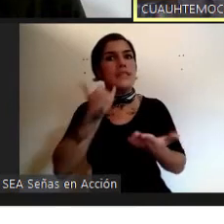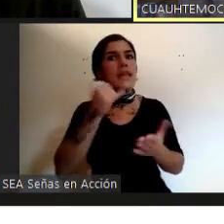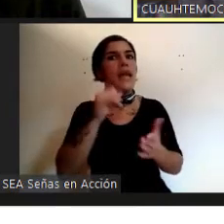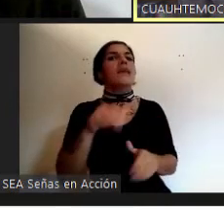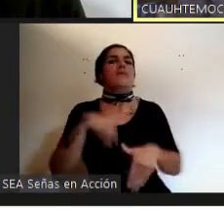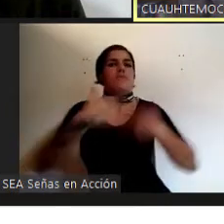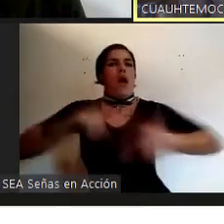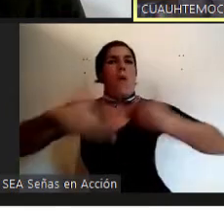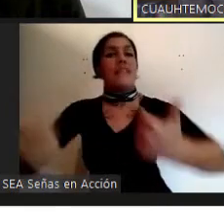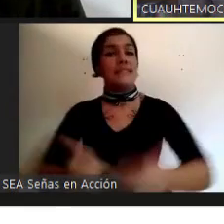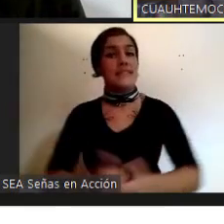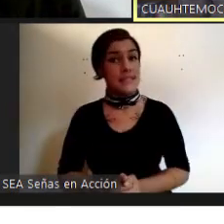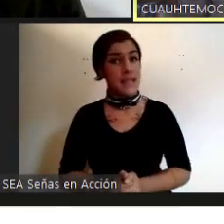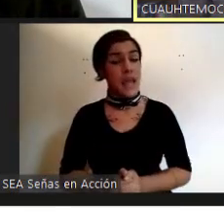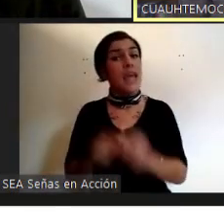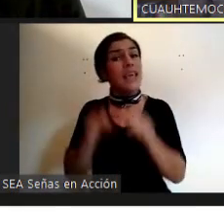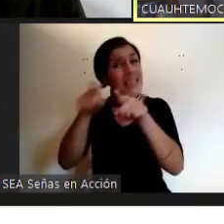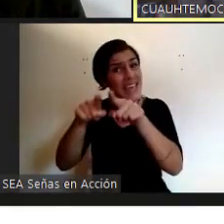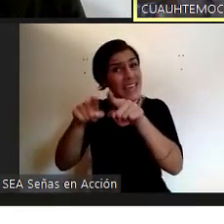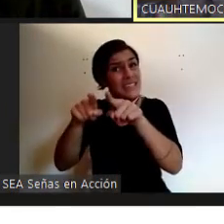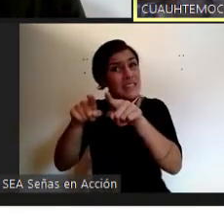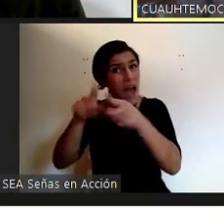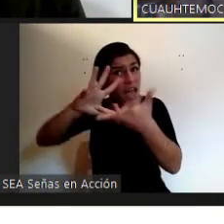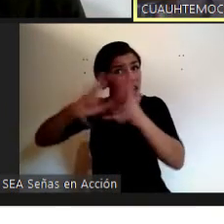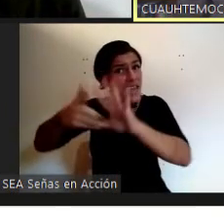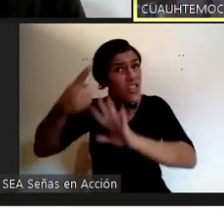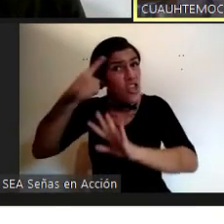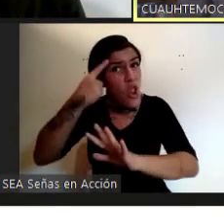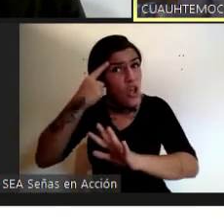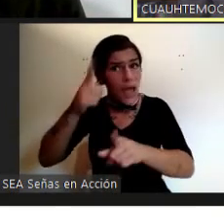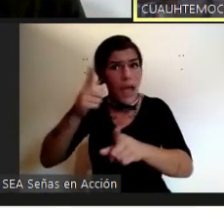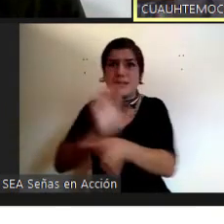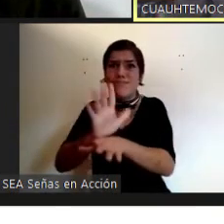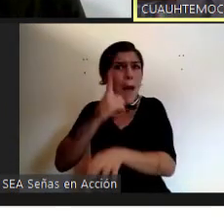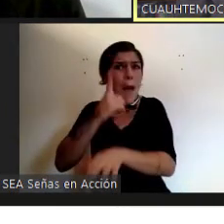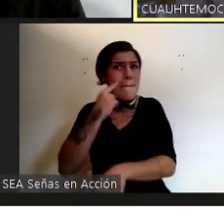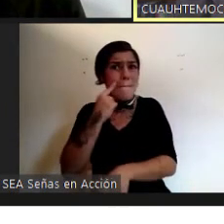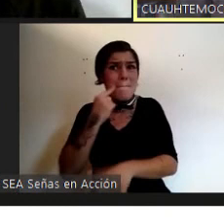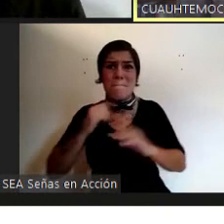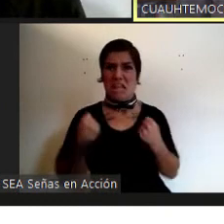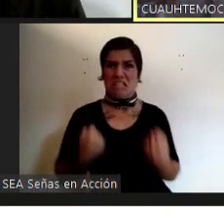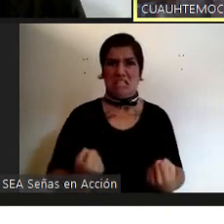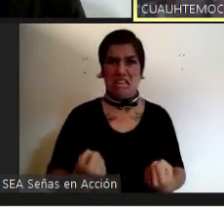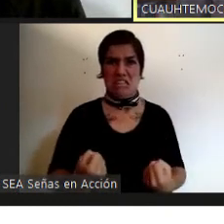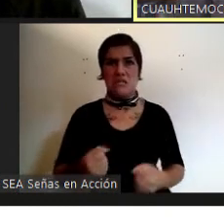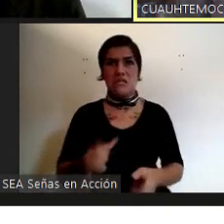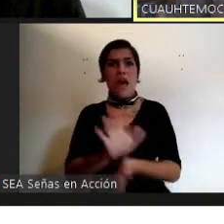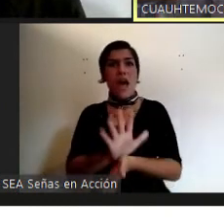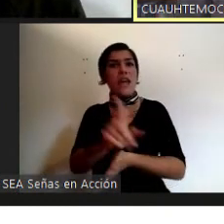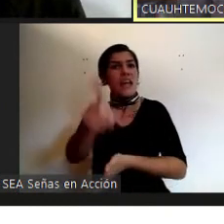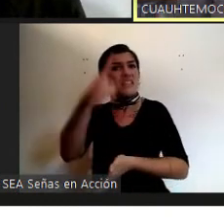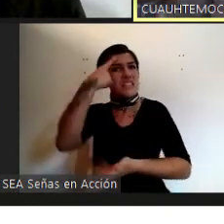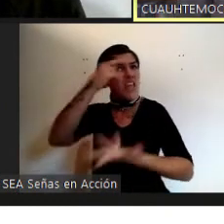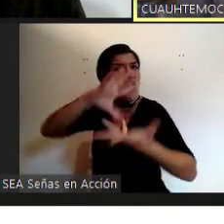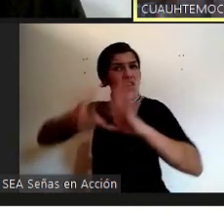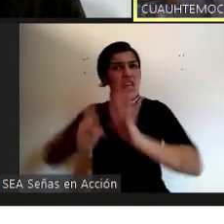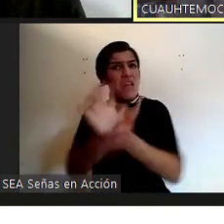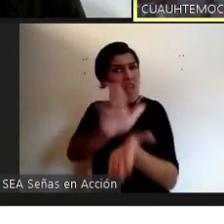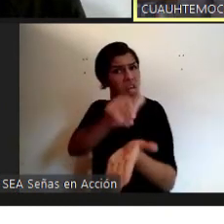feel that the check and the balance that was represented by the circuit, contemporary art in particular,